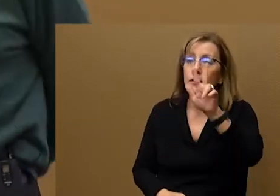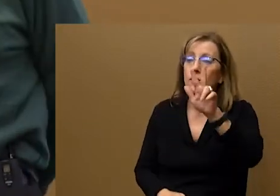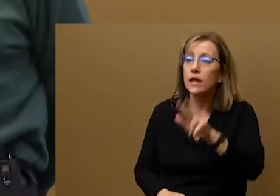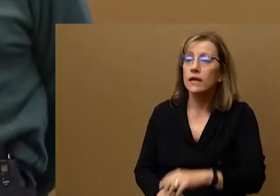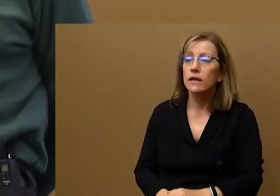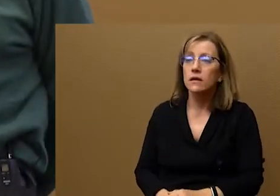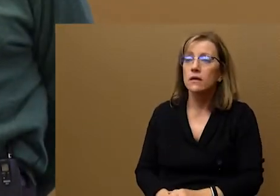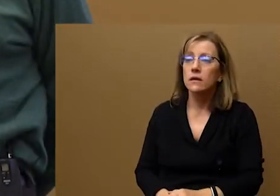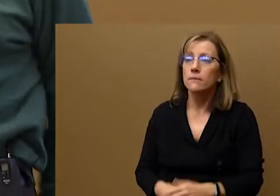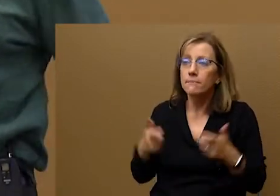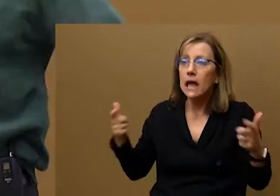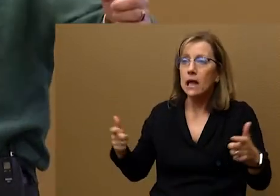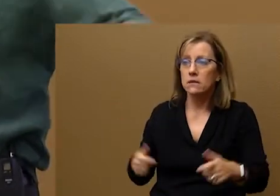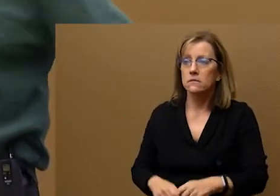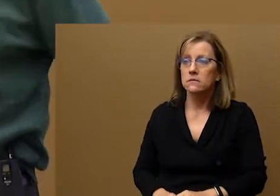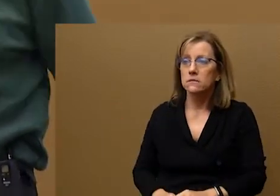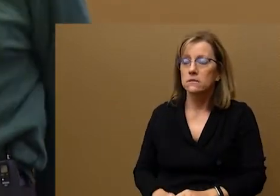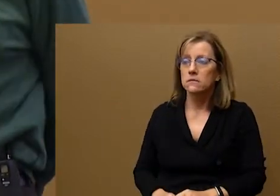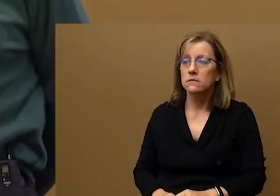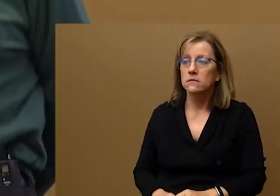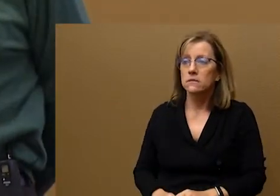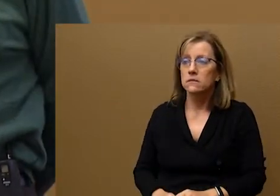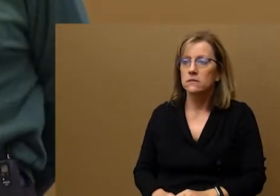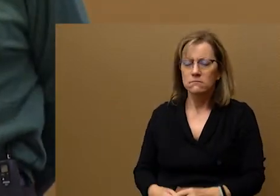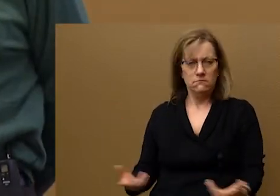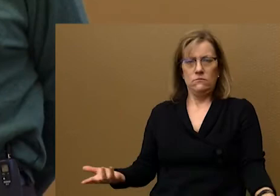3 big ones.